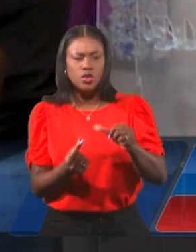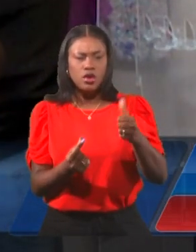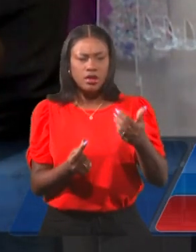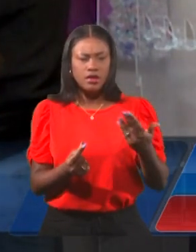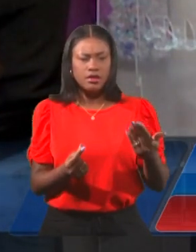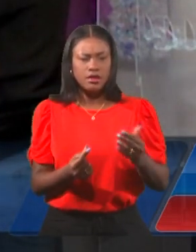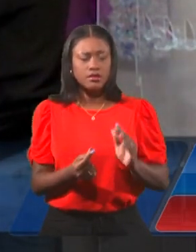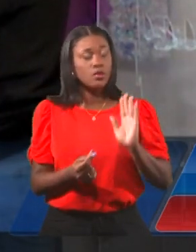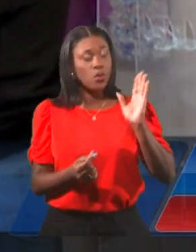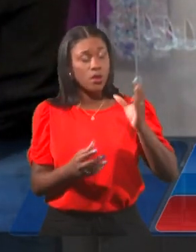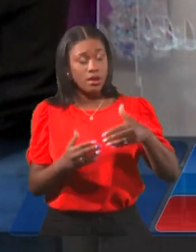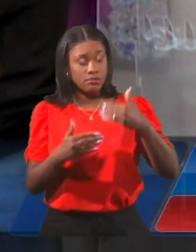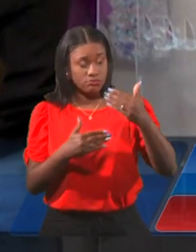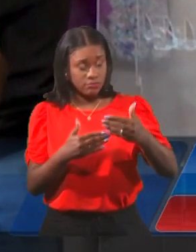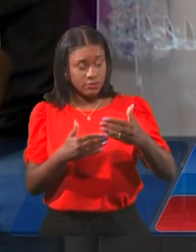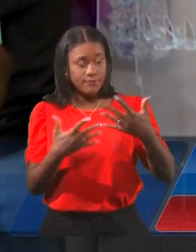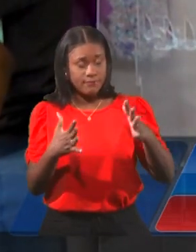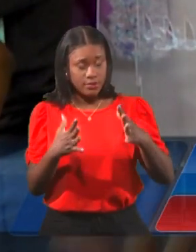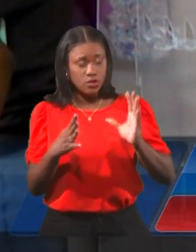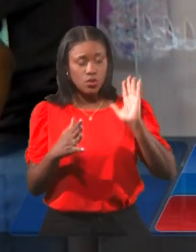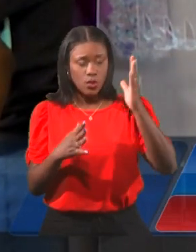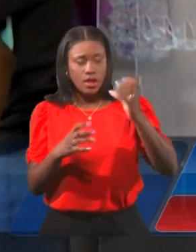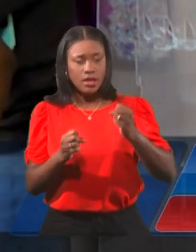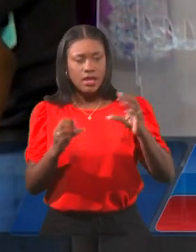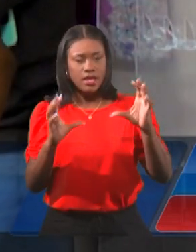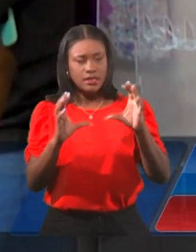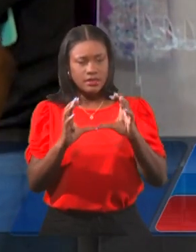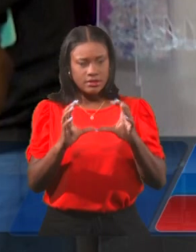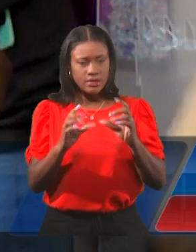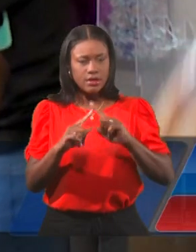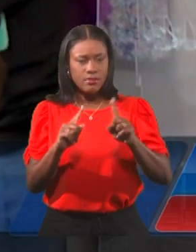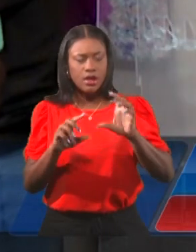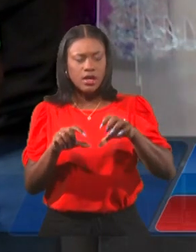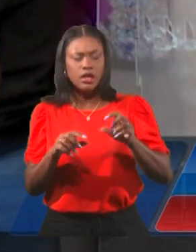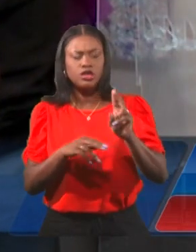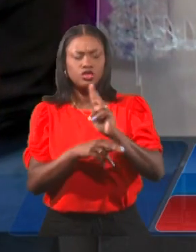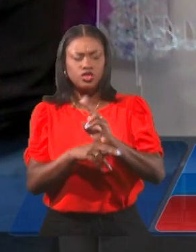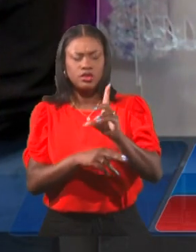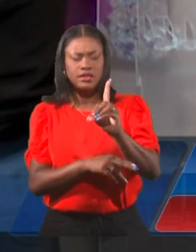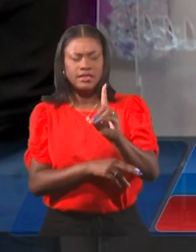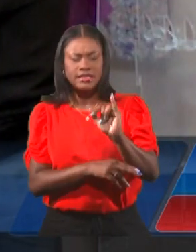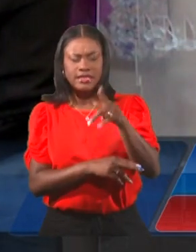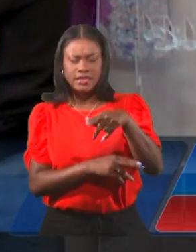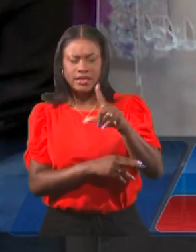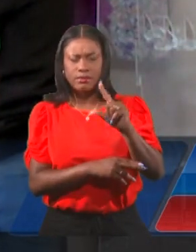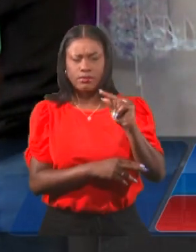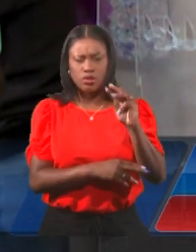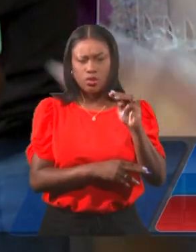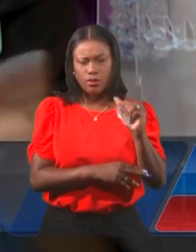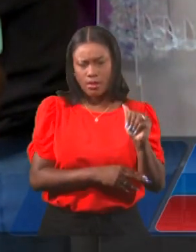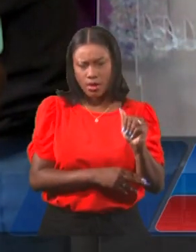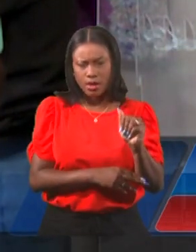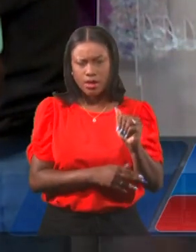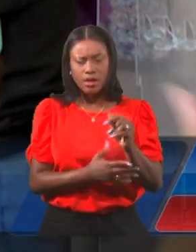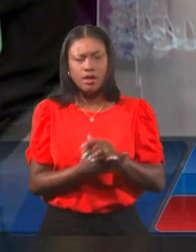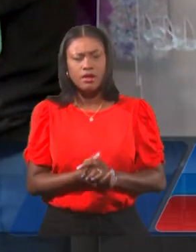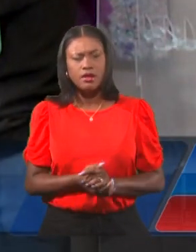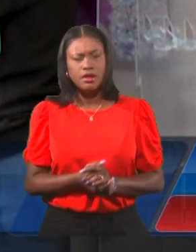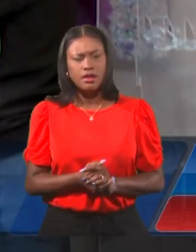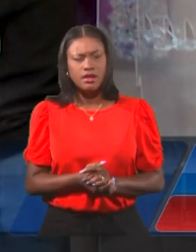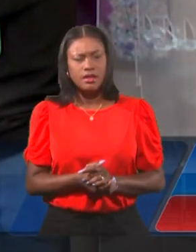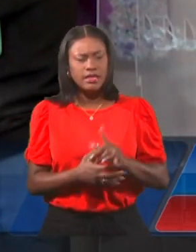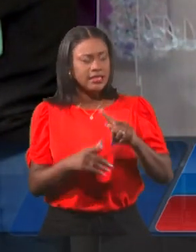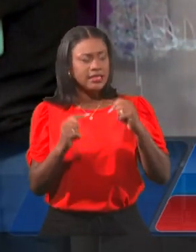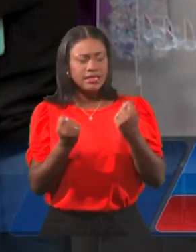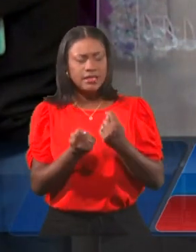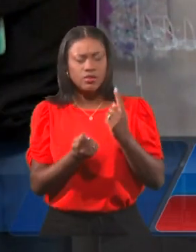They will get a certificate after this course, but diplomas that they could use and actually set up studios for themselves. You know, and I will always be here. Our team